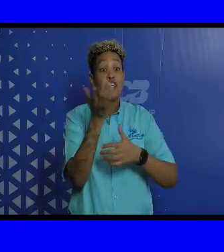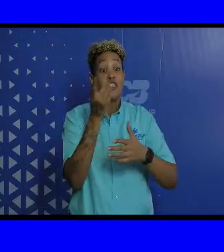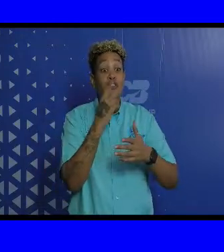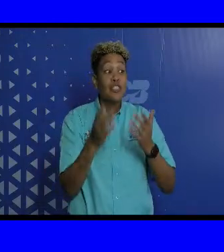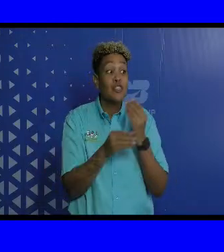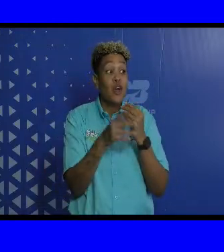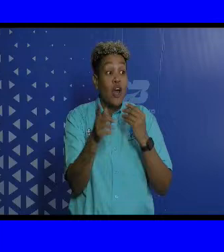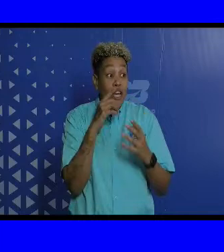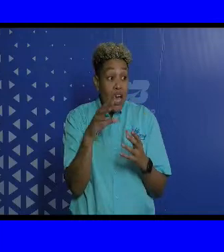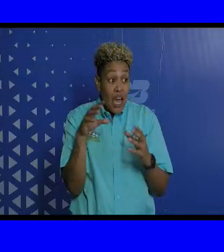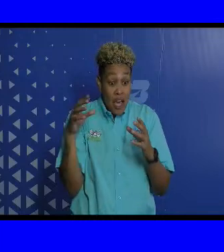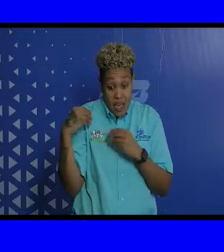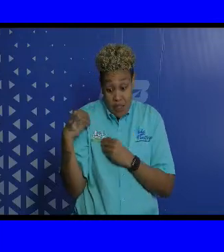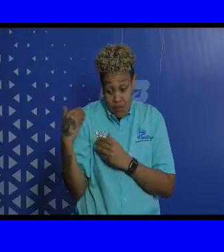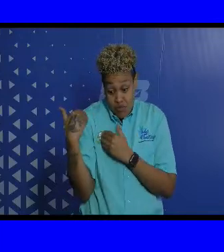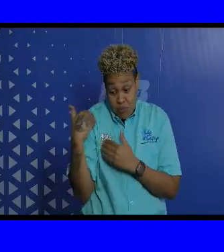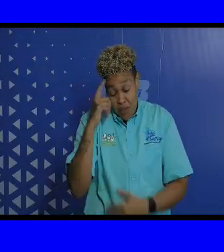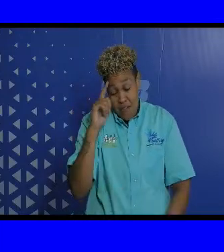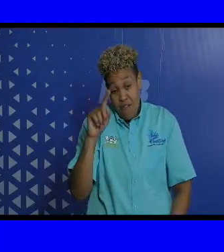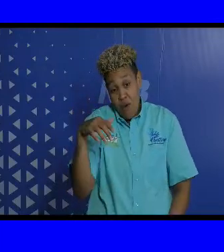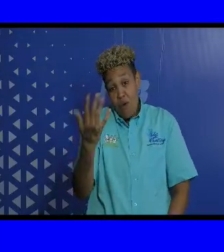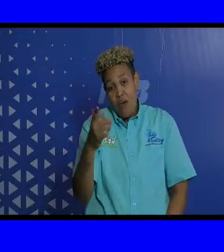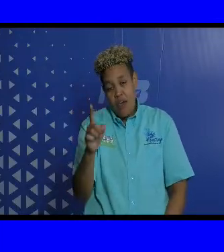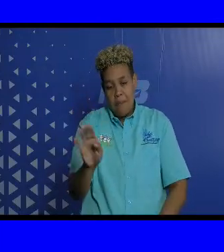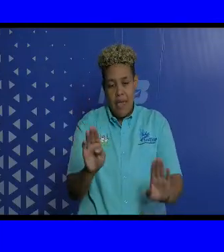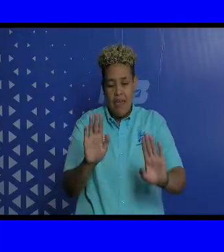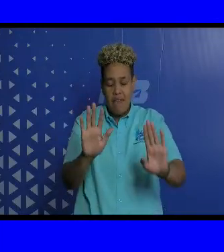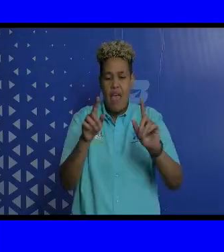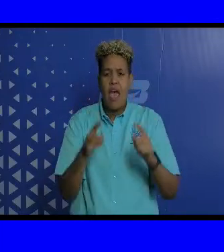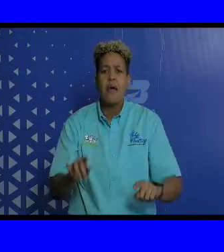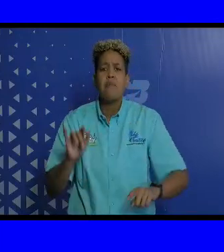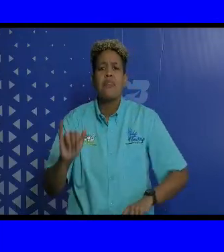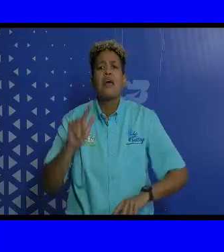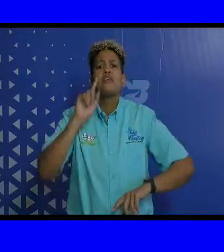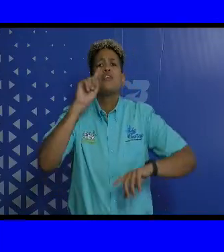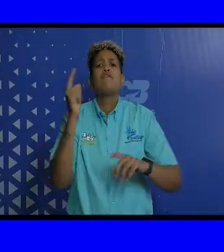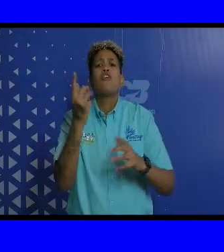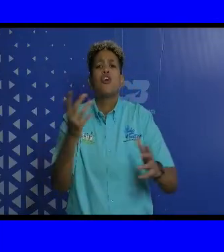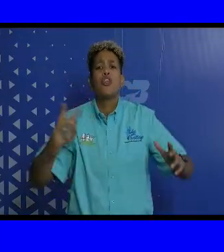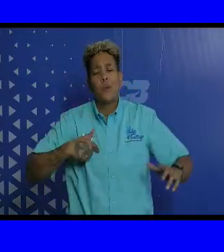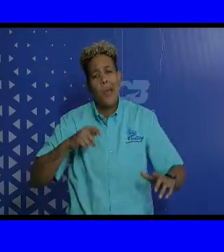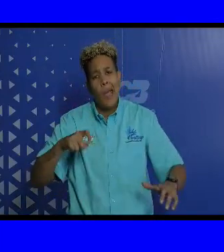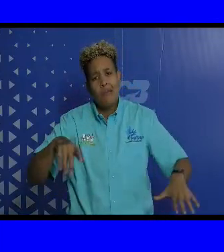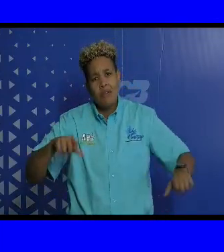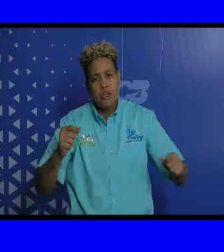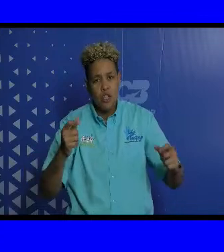taking responsibility for one's own behaviors. And that was the first thing we had to do.